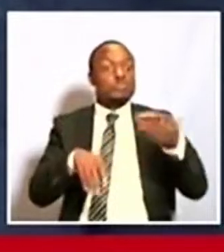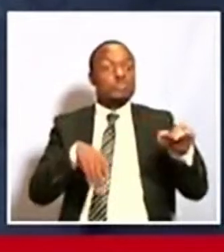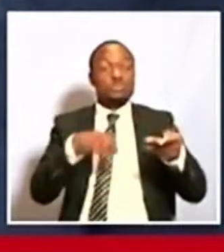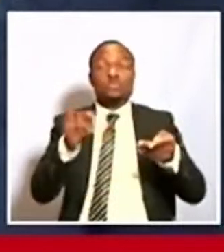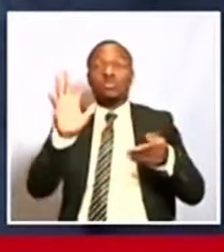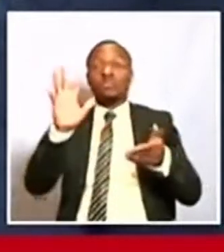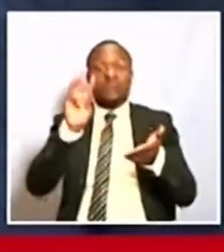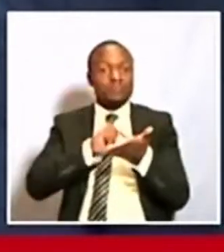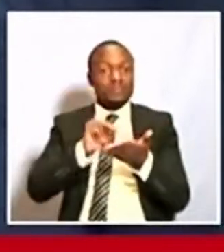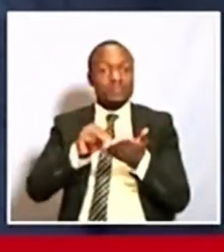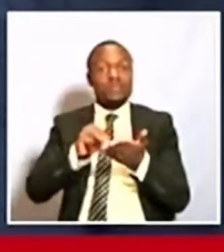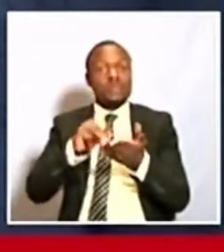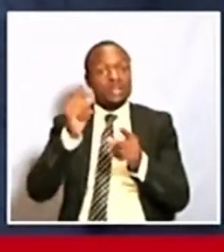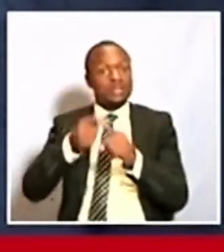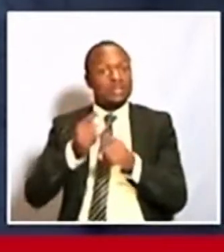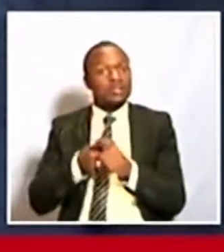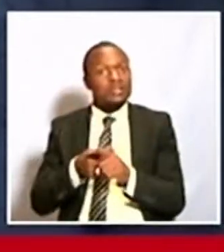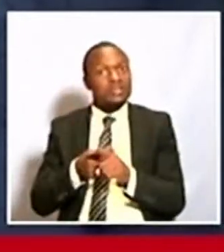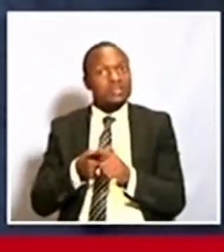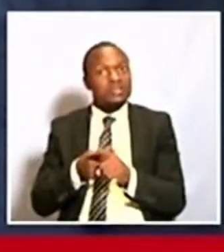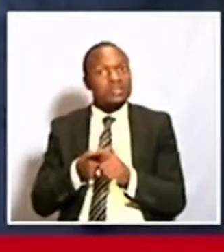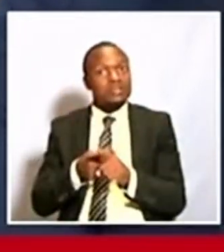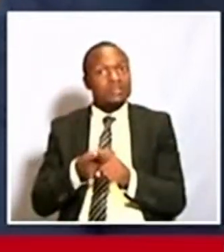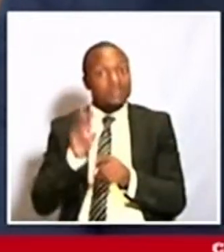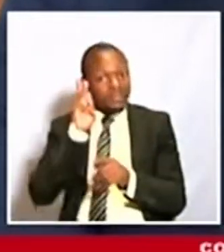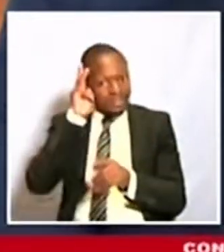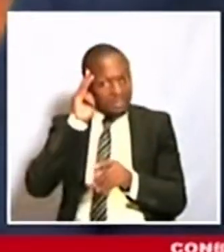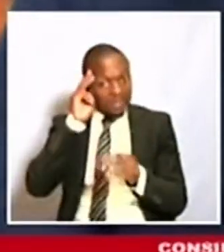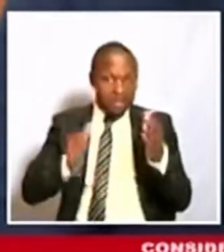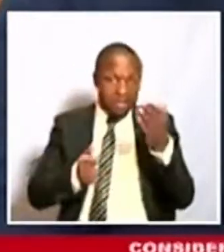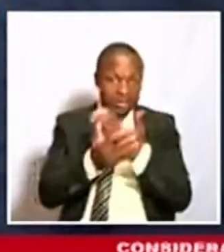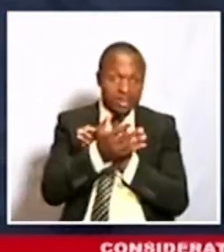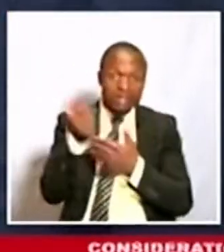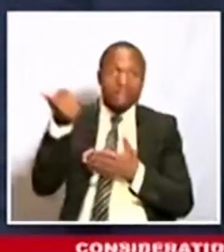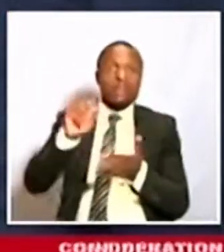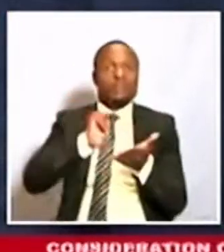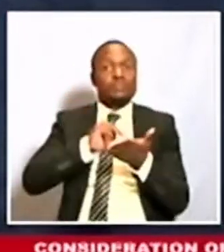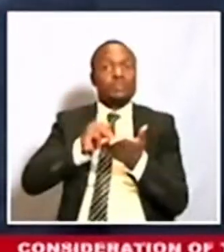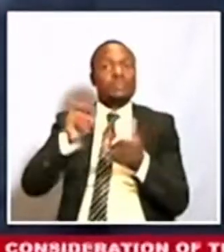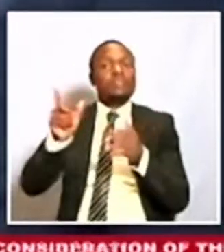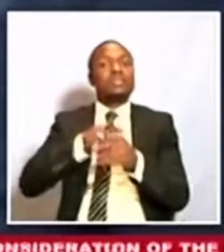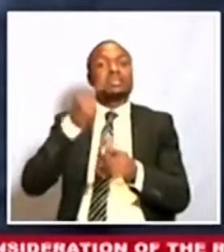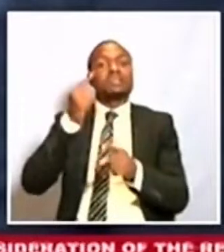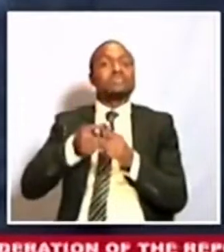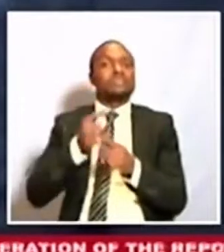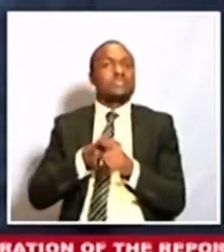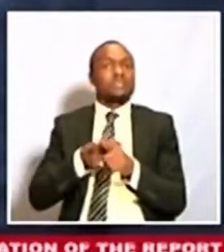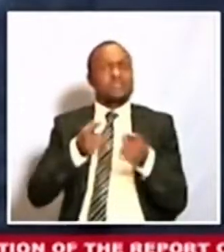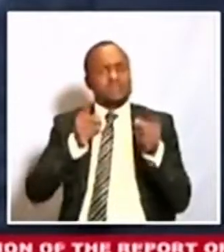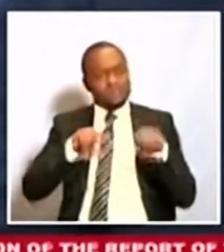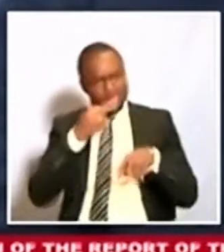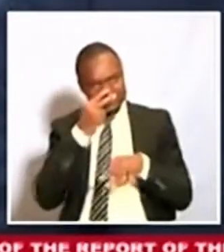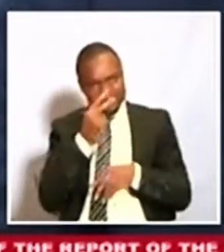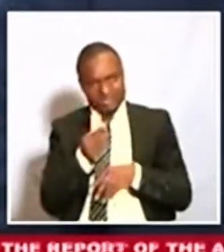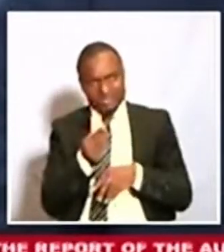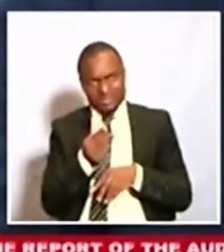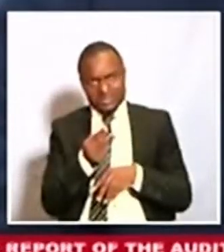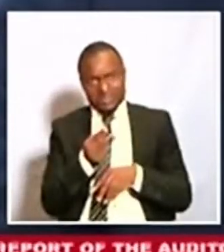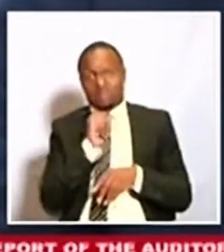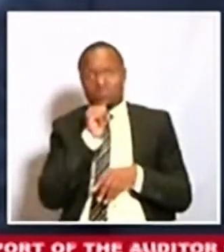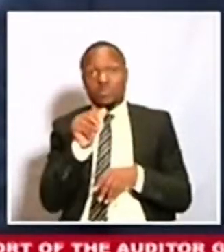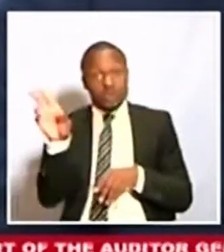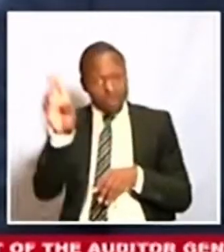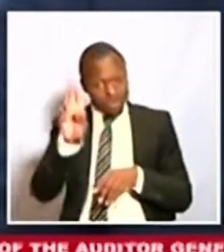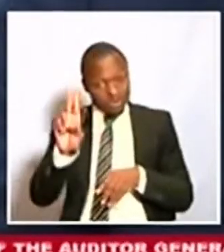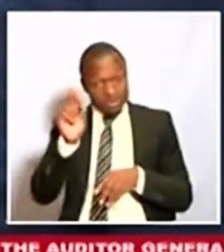5 million this month, the ministry maybe sends 10 million the next month. So when you look at unspent